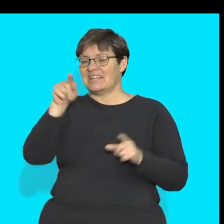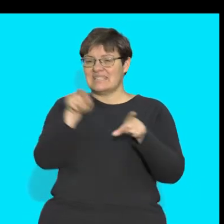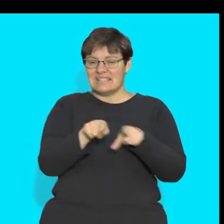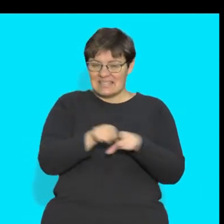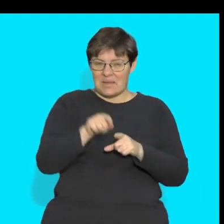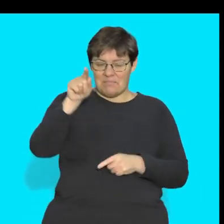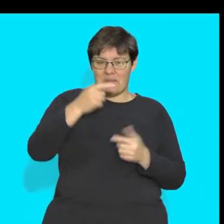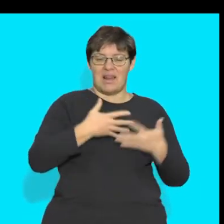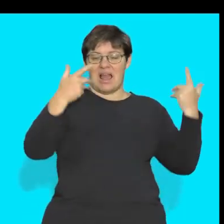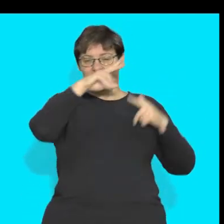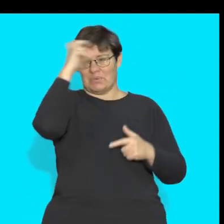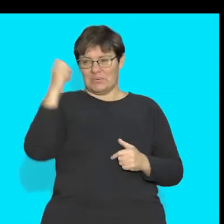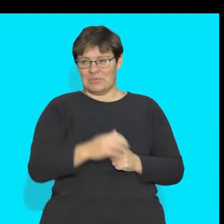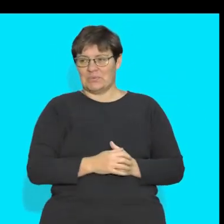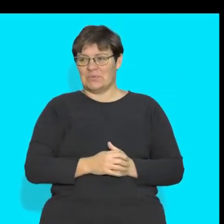Same as the light blue.